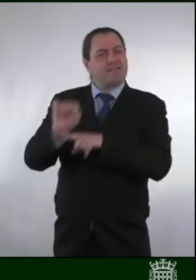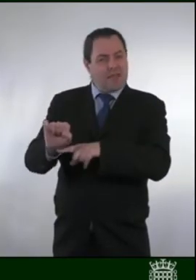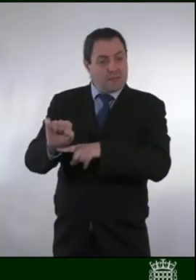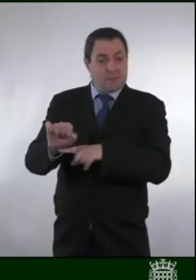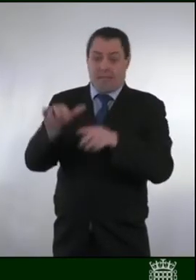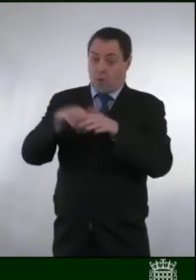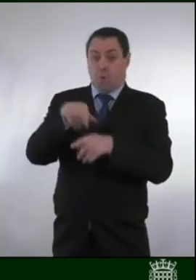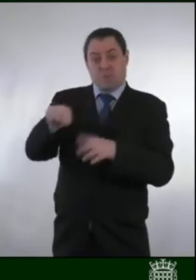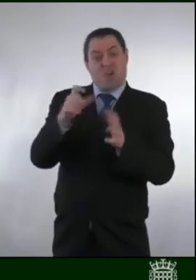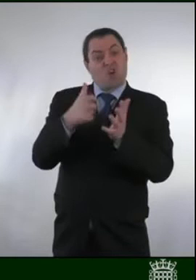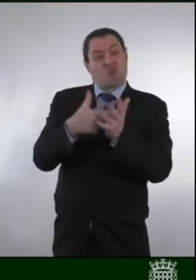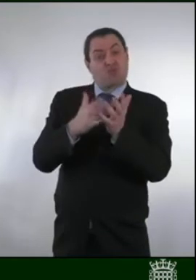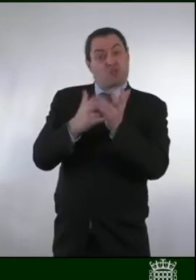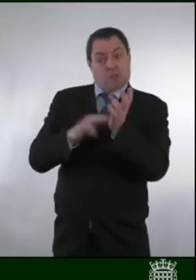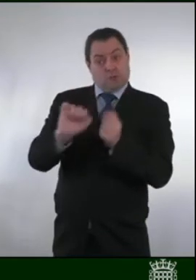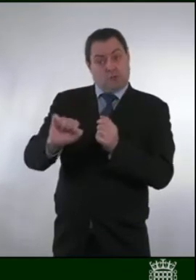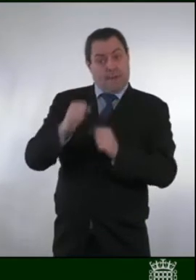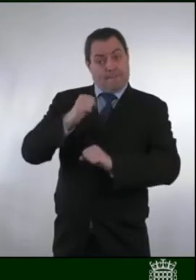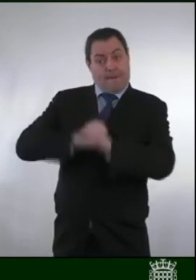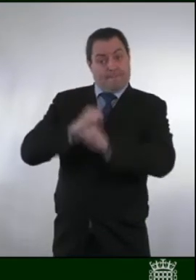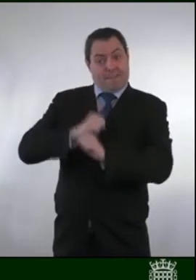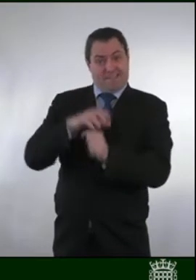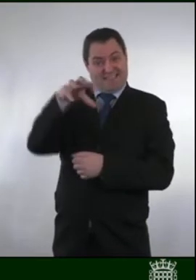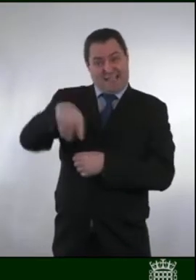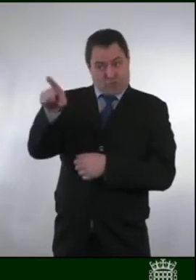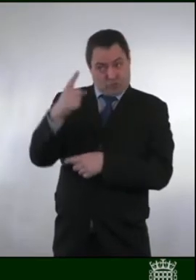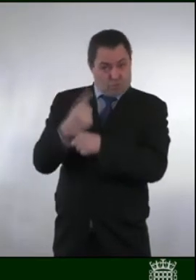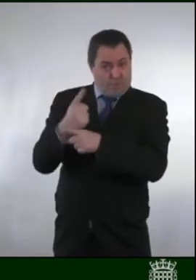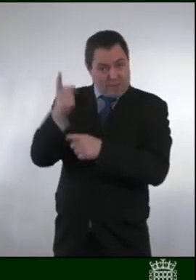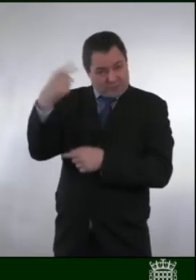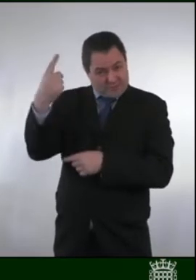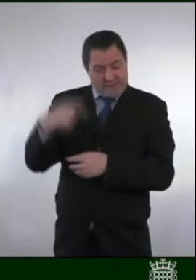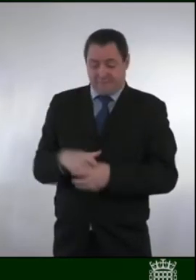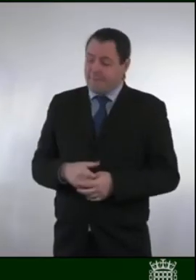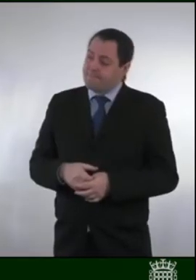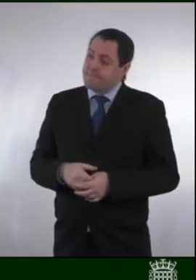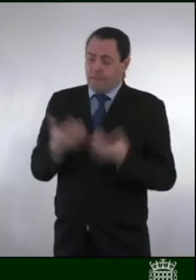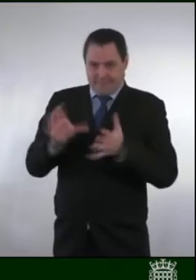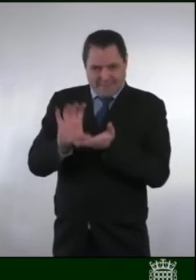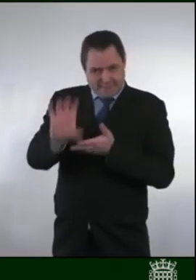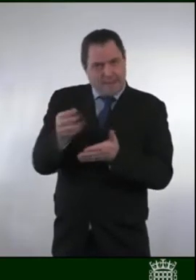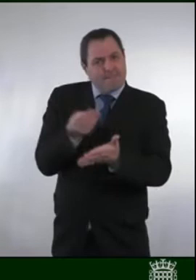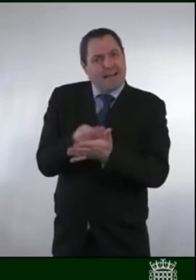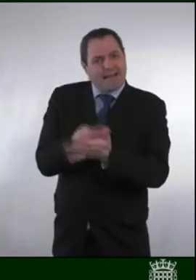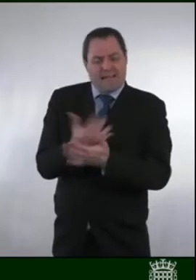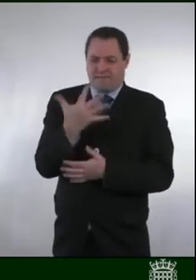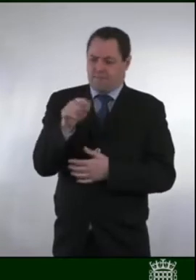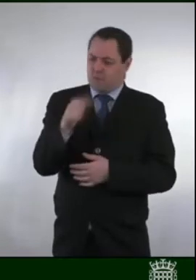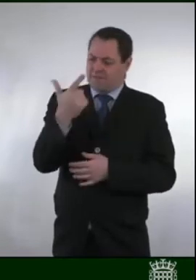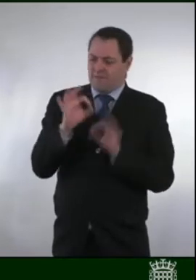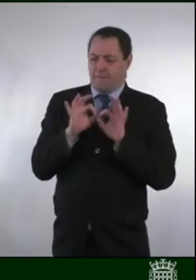Crossons pumping station refurbishment scheme, which the Honourable Lady mentions, which we've invested £5.7